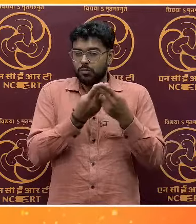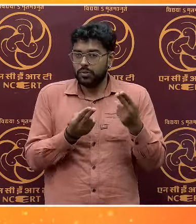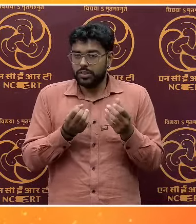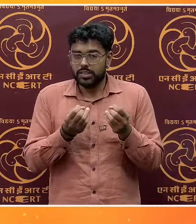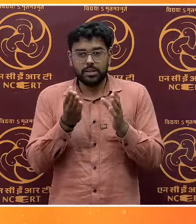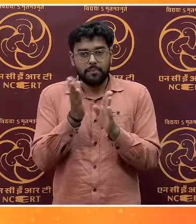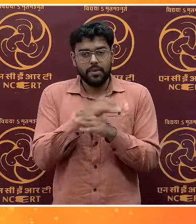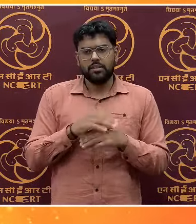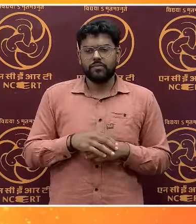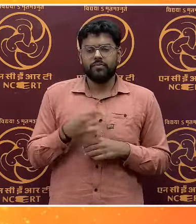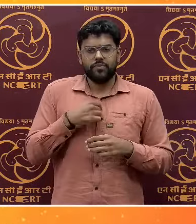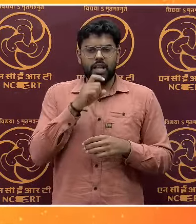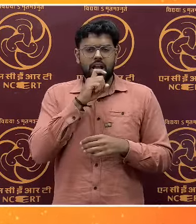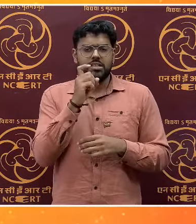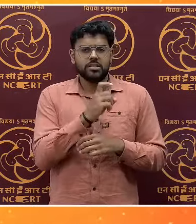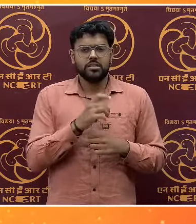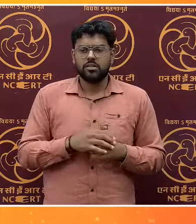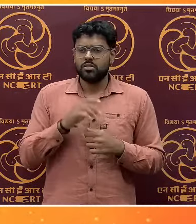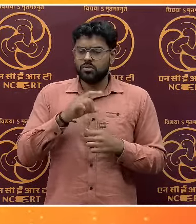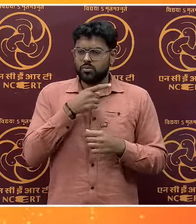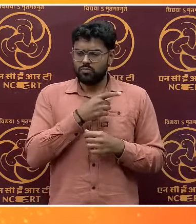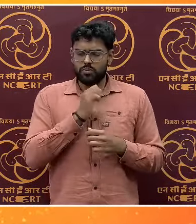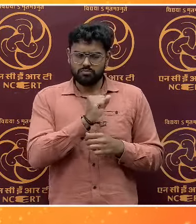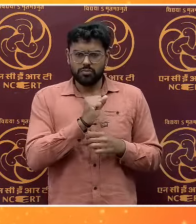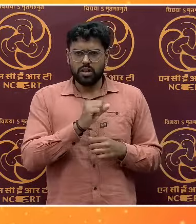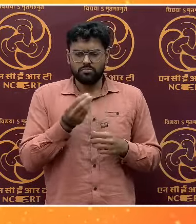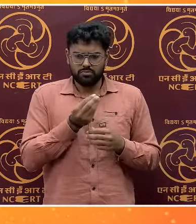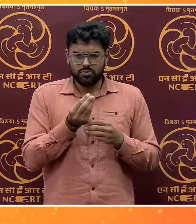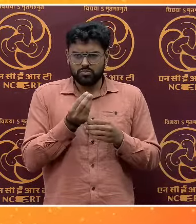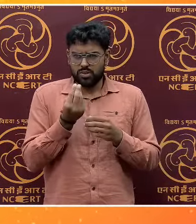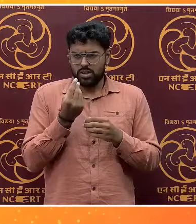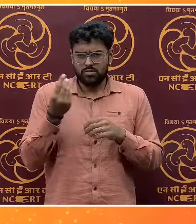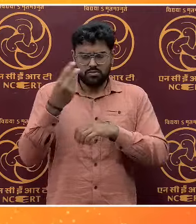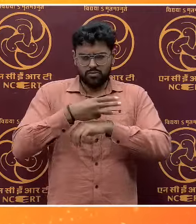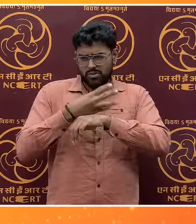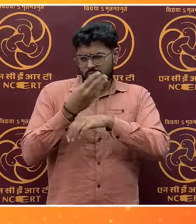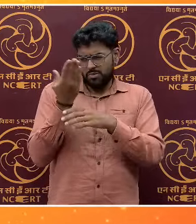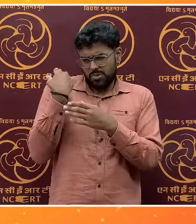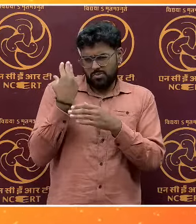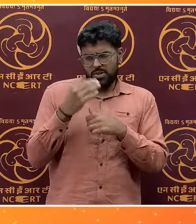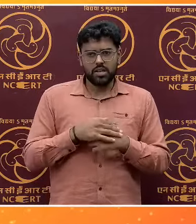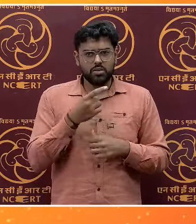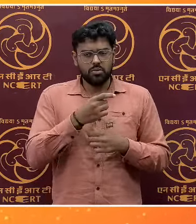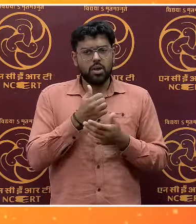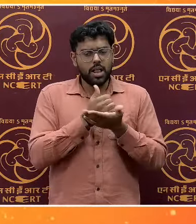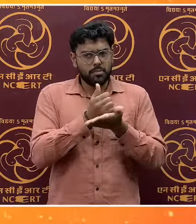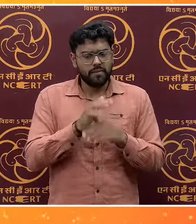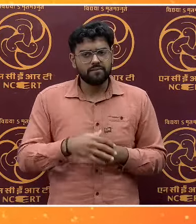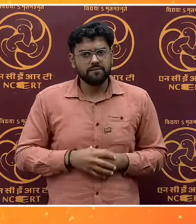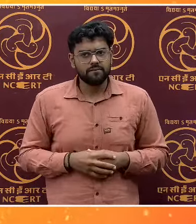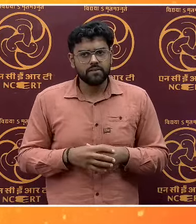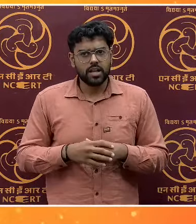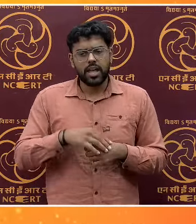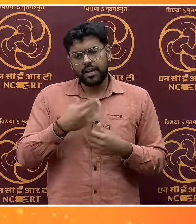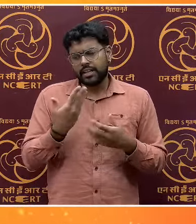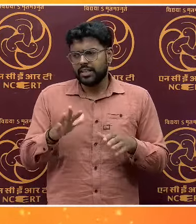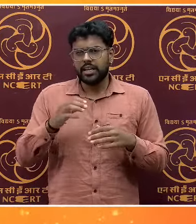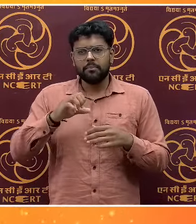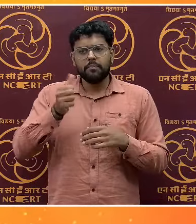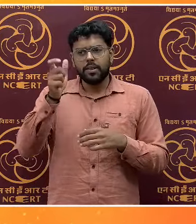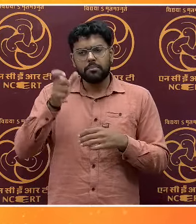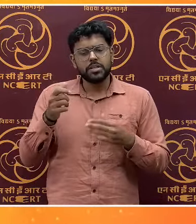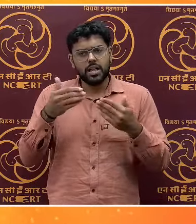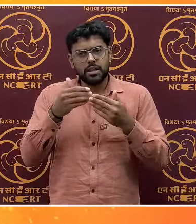ask you, have you ever helped a stranger in recent times? Yes, I have. Like, what sort of help? Okay, so I saw